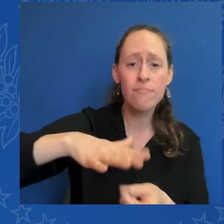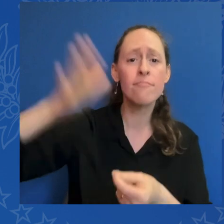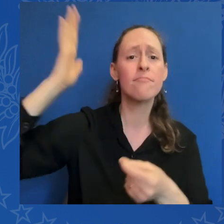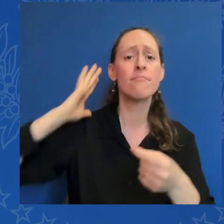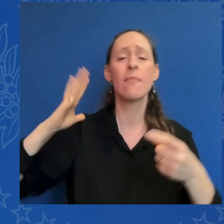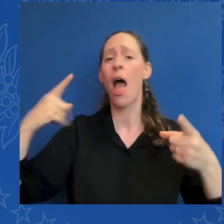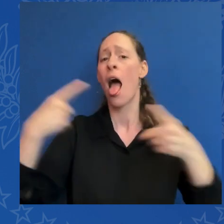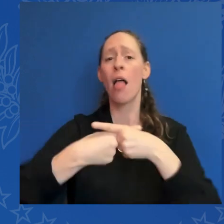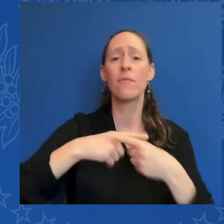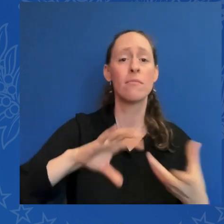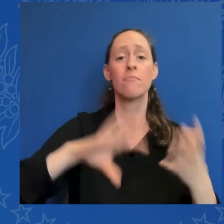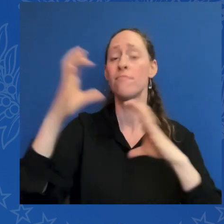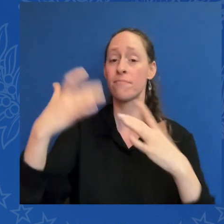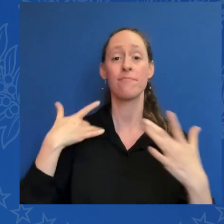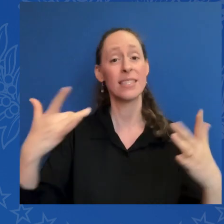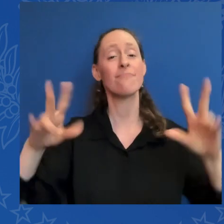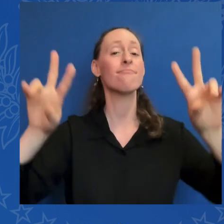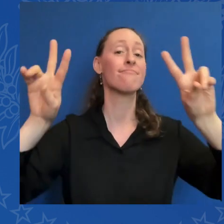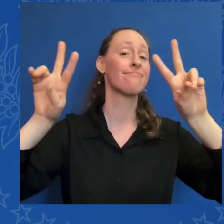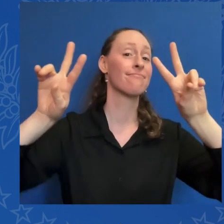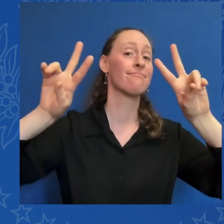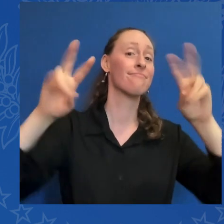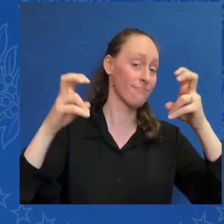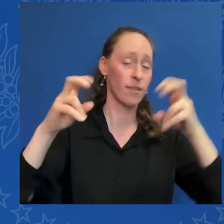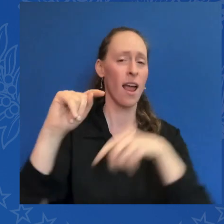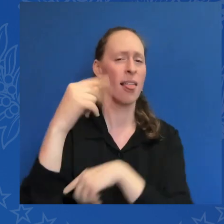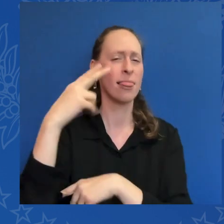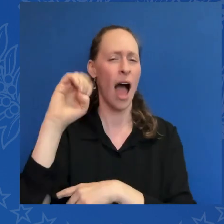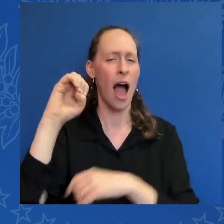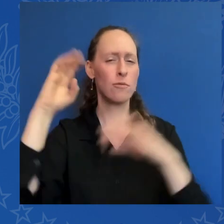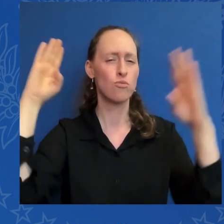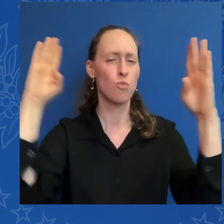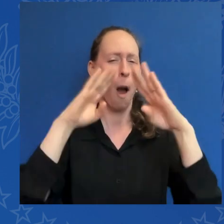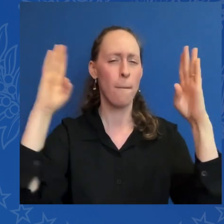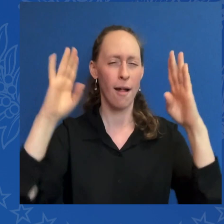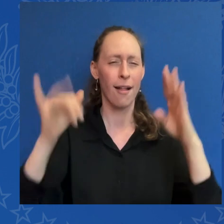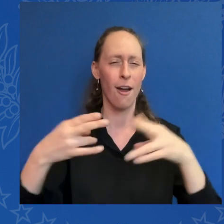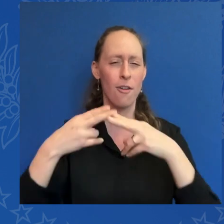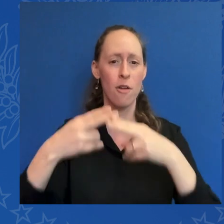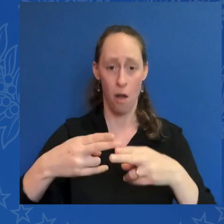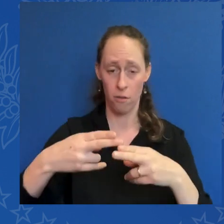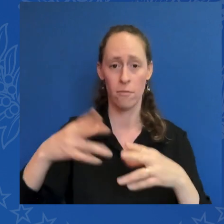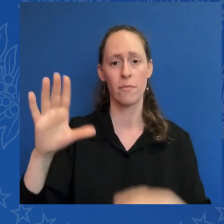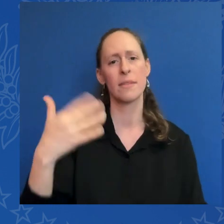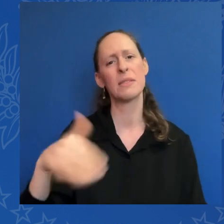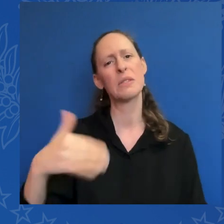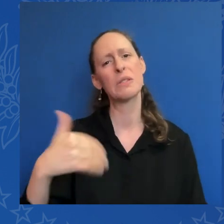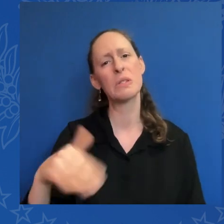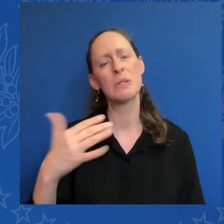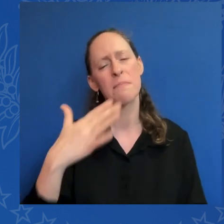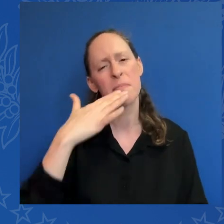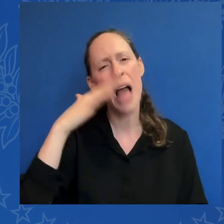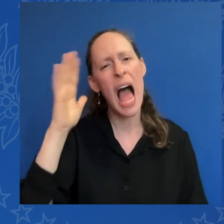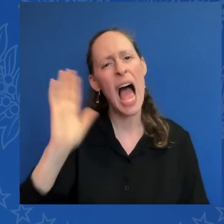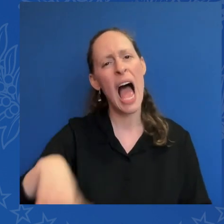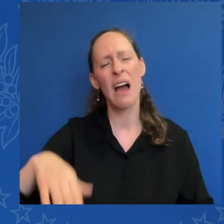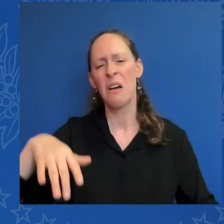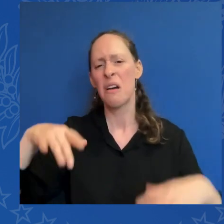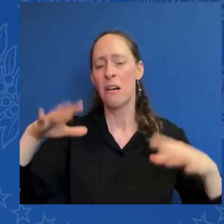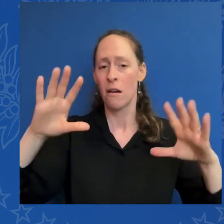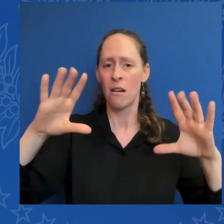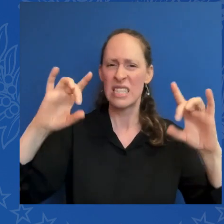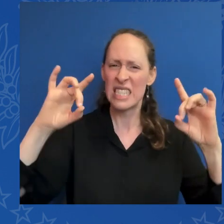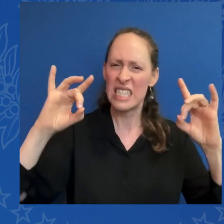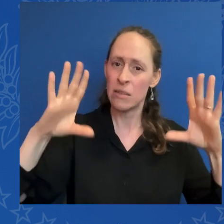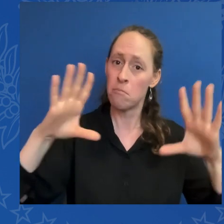violence, even though it itself was touched by violence. And that's why the transformation